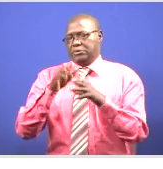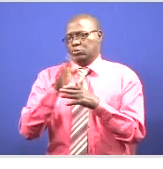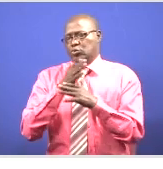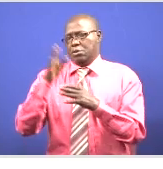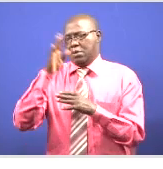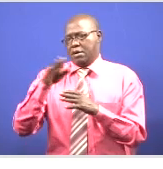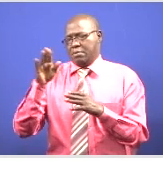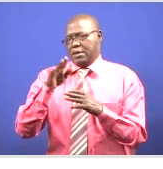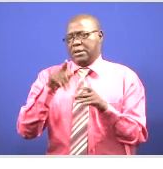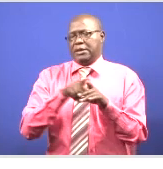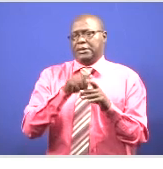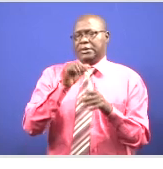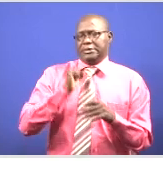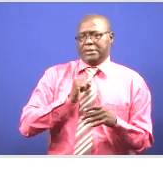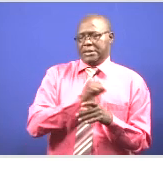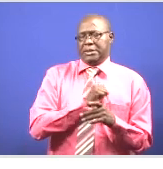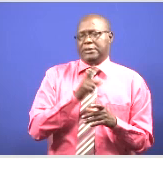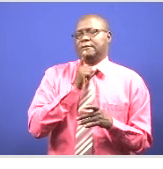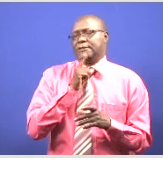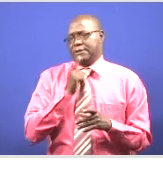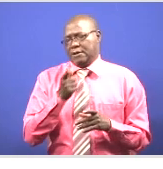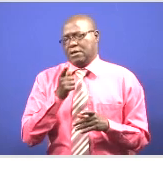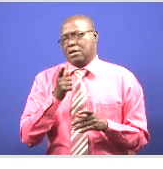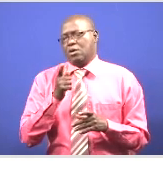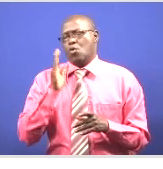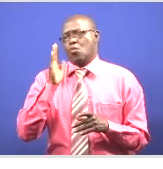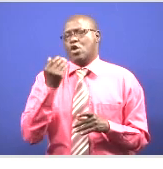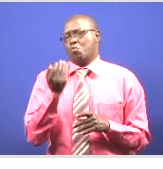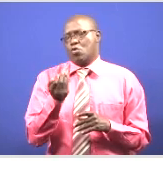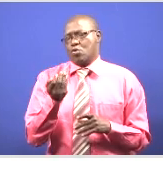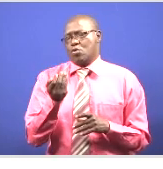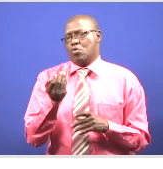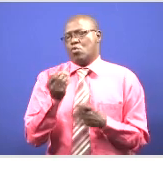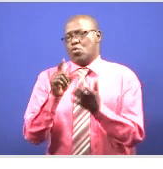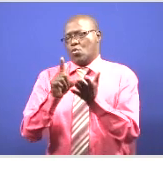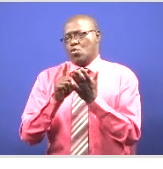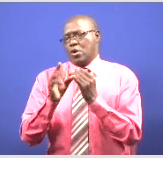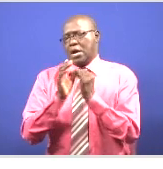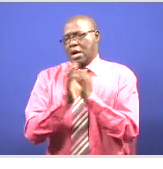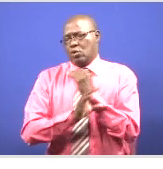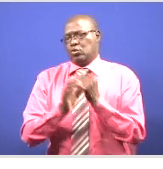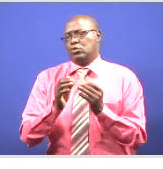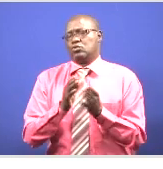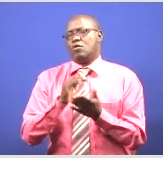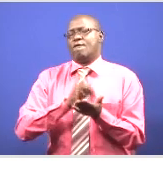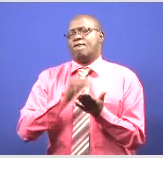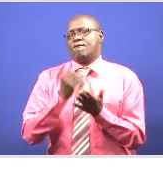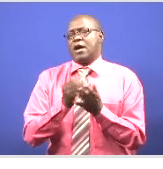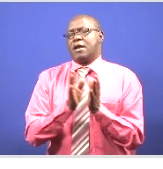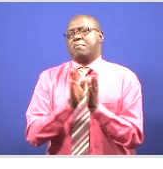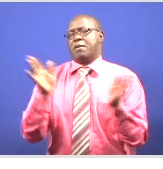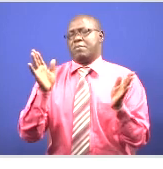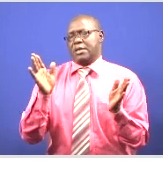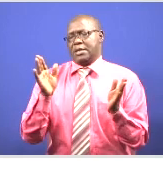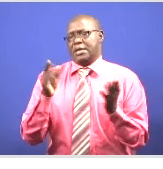not going to borrow as a country. We are not going to borrow to fund public recurrent